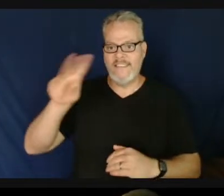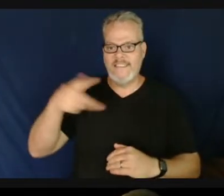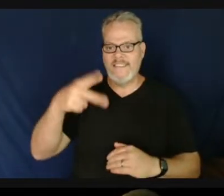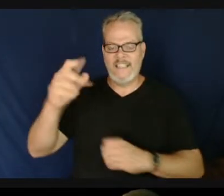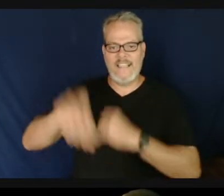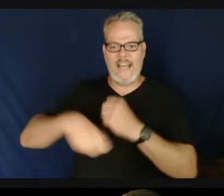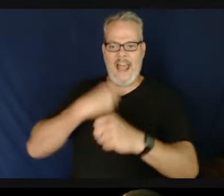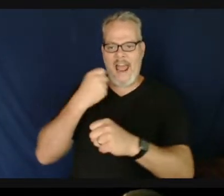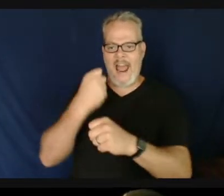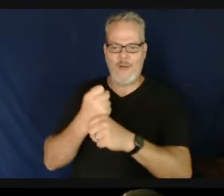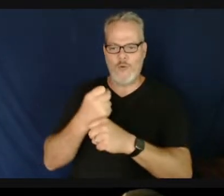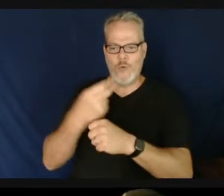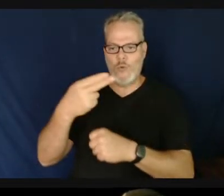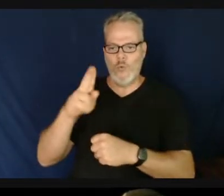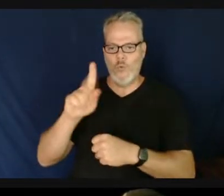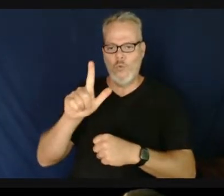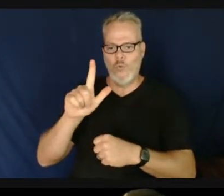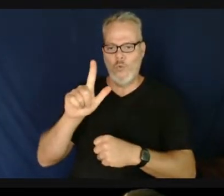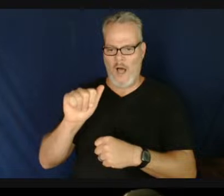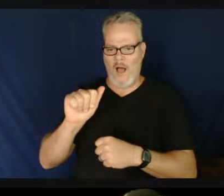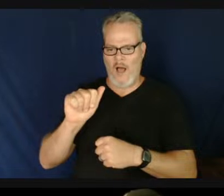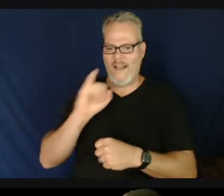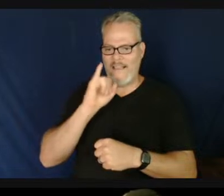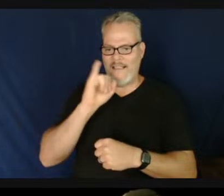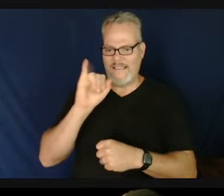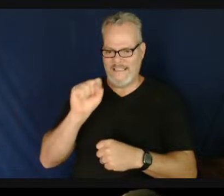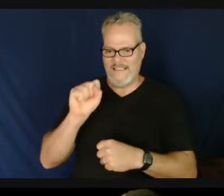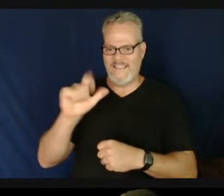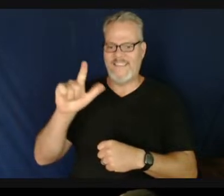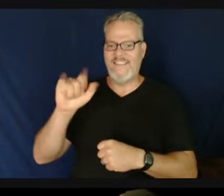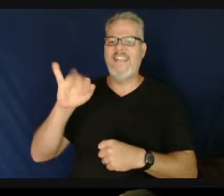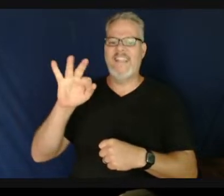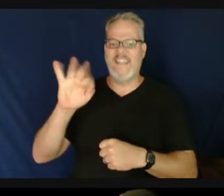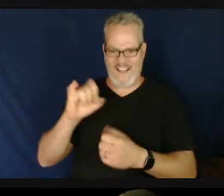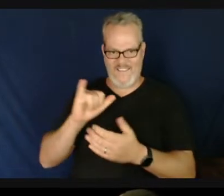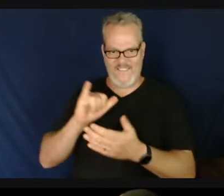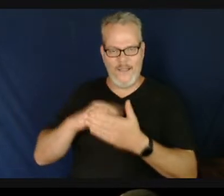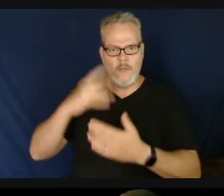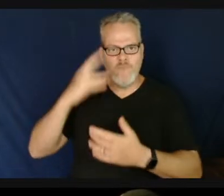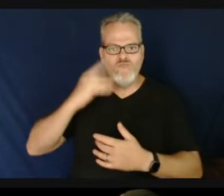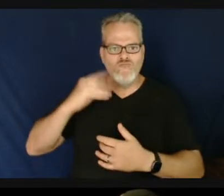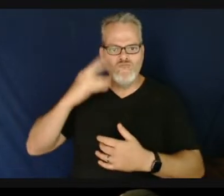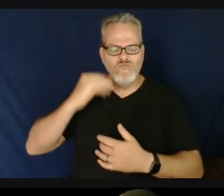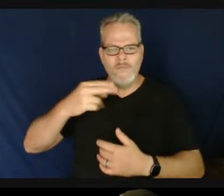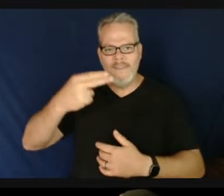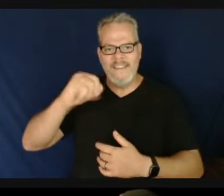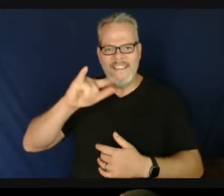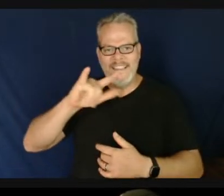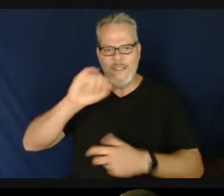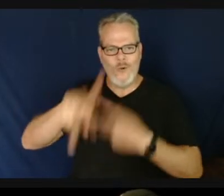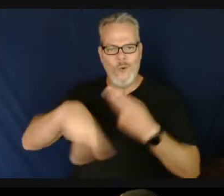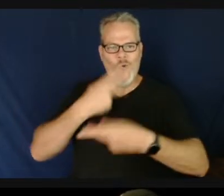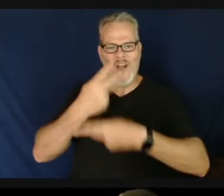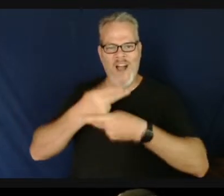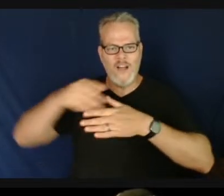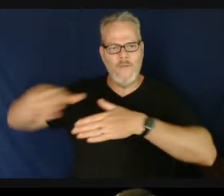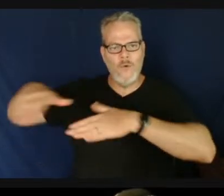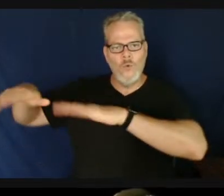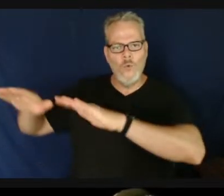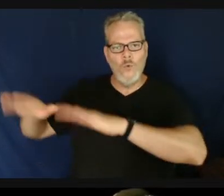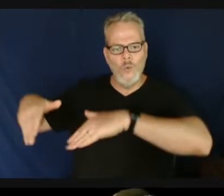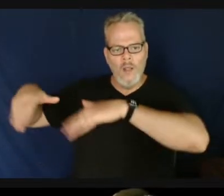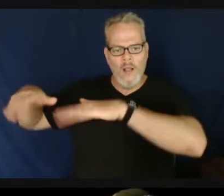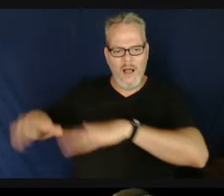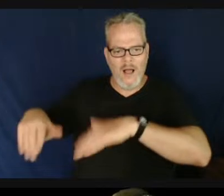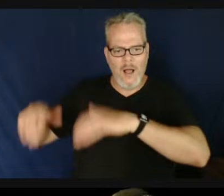Mau, starting at 5 p.m. Experience the magic of Hilo-style vibes with live hula music, good company, and onopupu